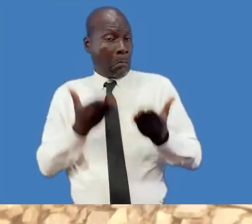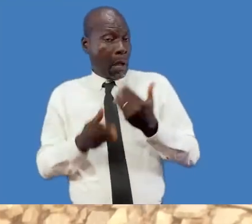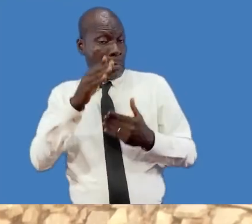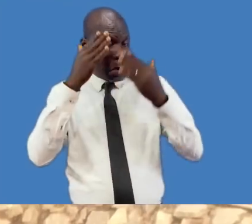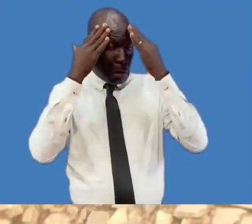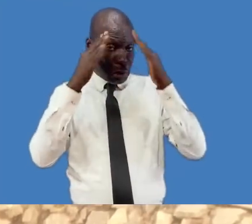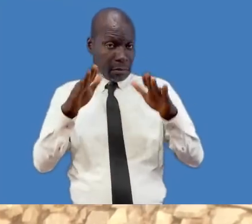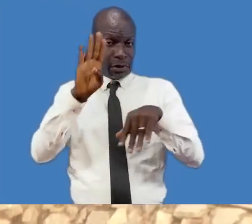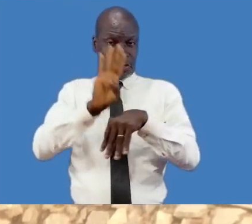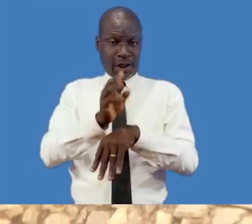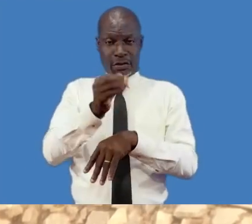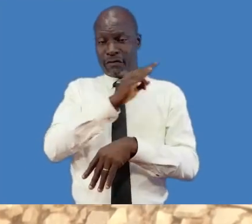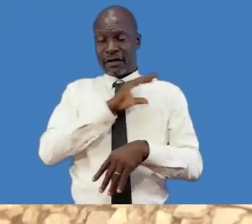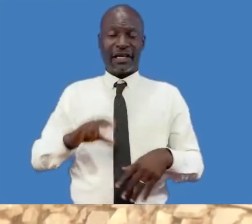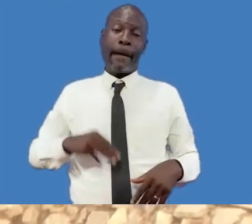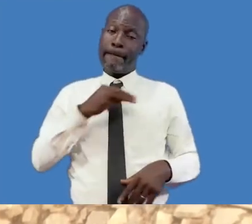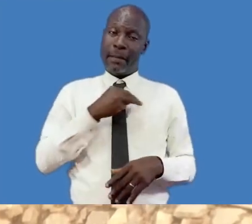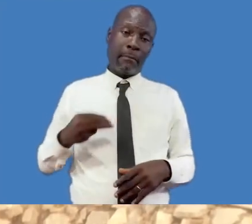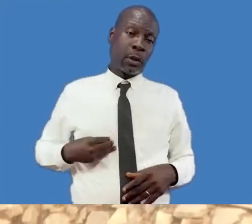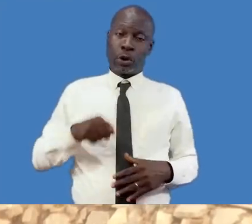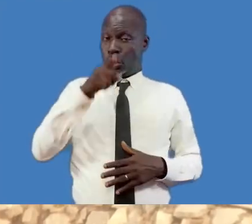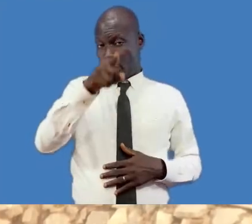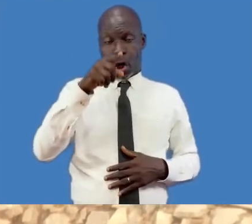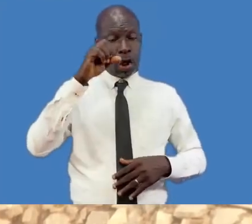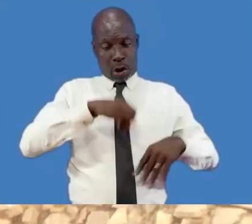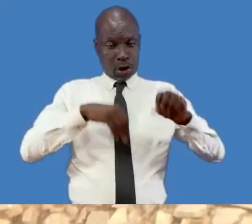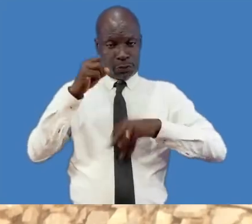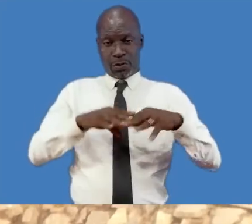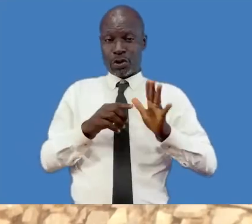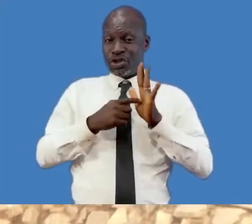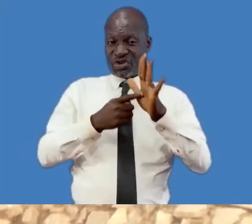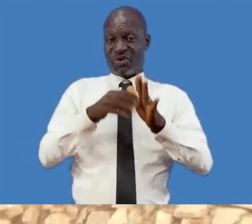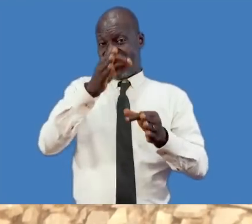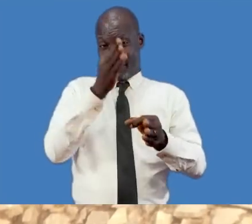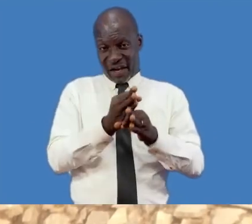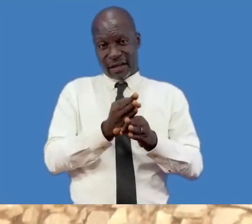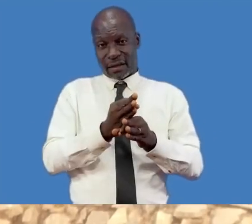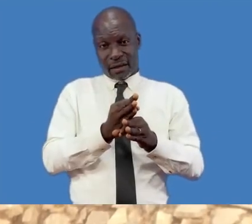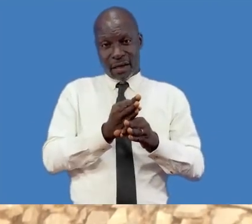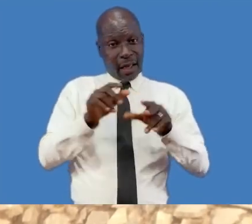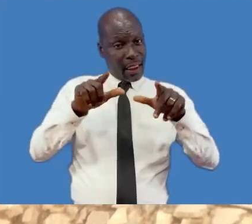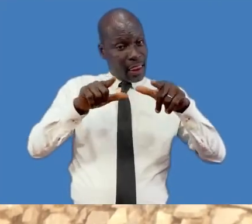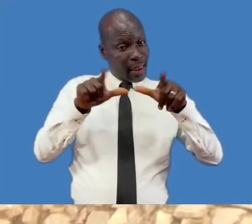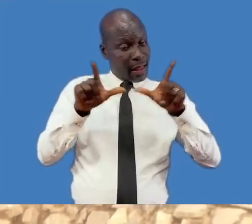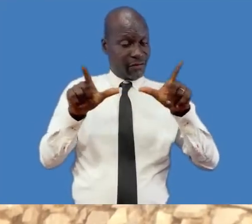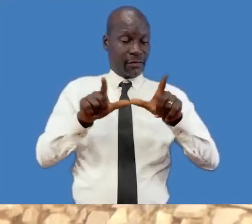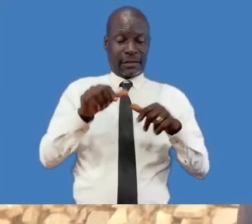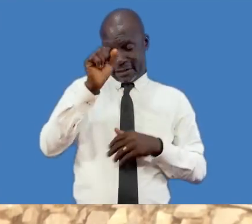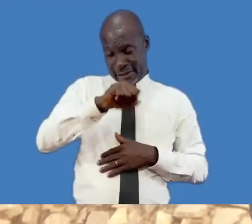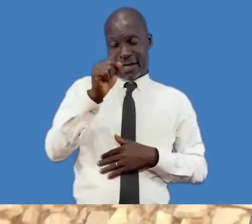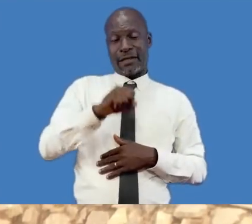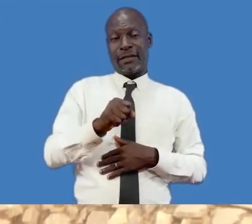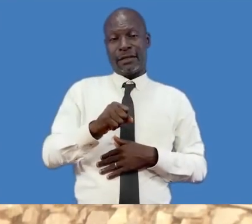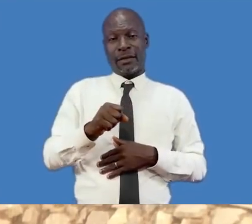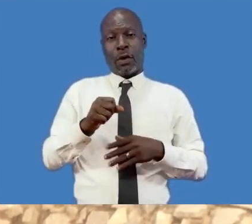mu a wo ye church of christ ni na wutie me ena o collection na woto no eno na kire ba bia wugidie eyeden ewo ba bia wugidie